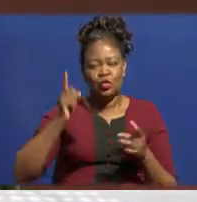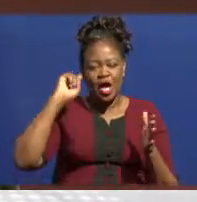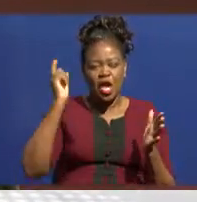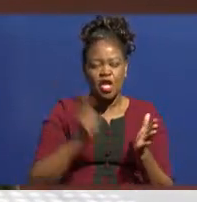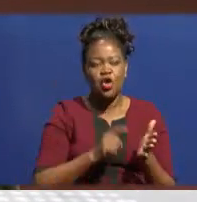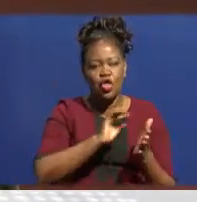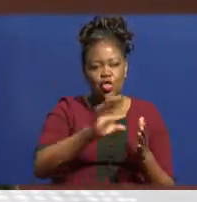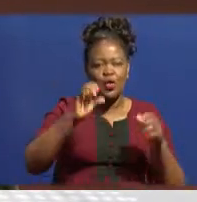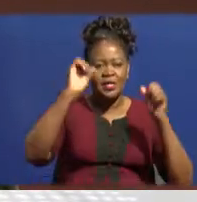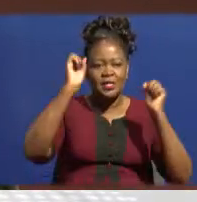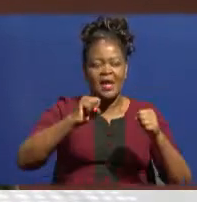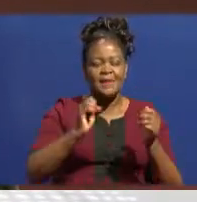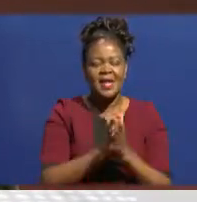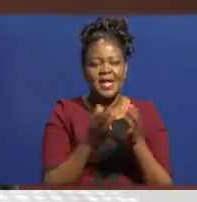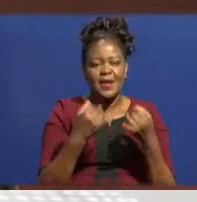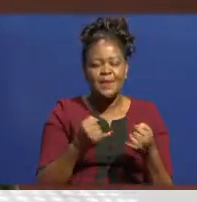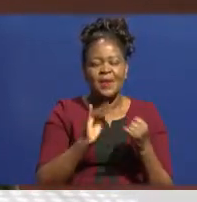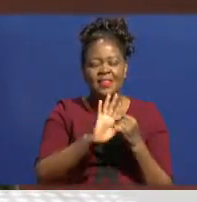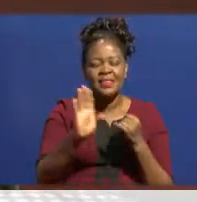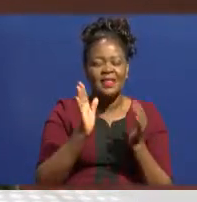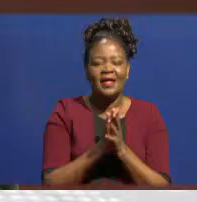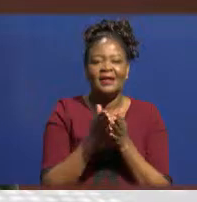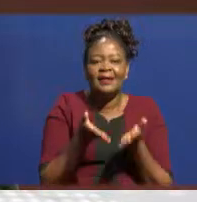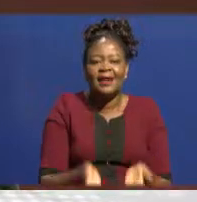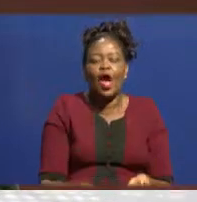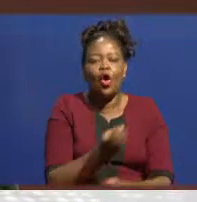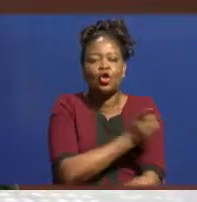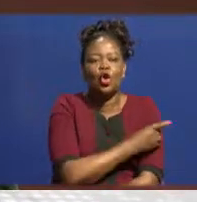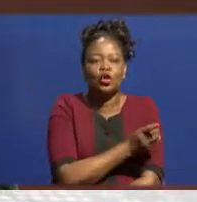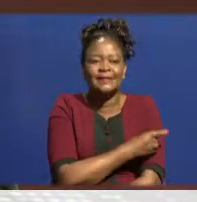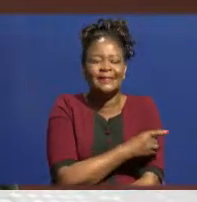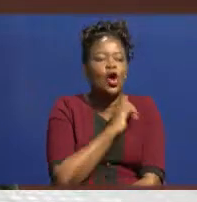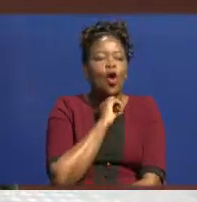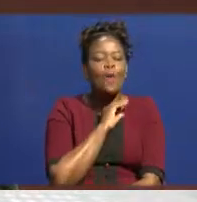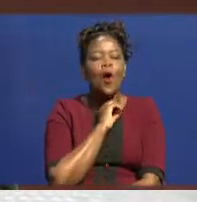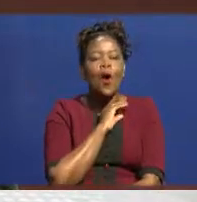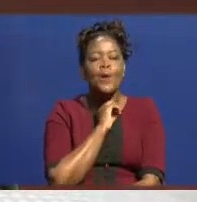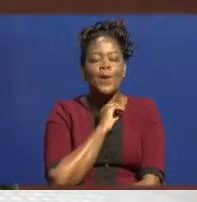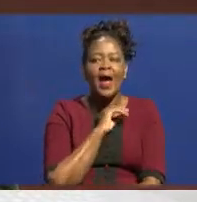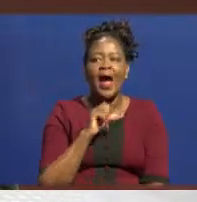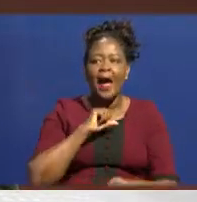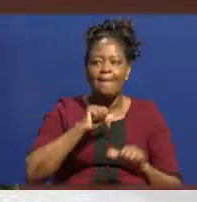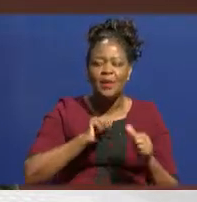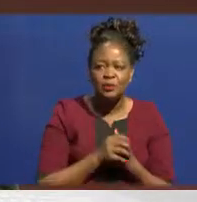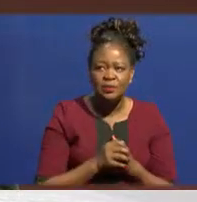those agreements and implement it. And now doctors are complaining of